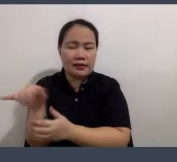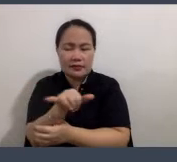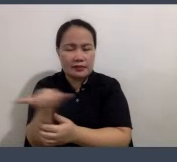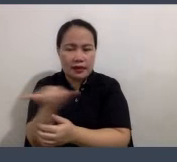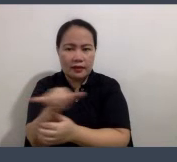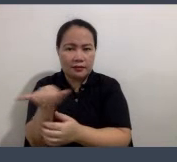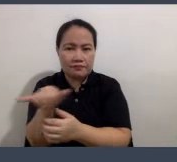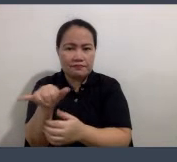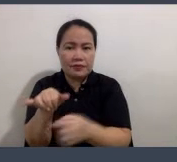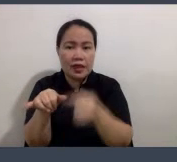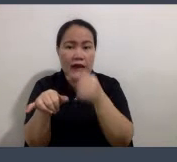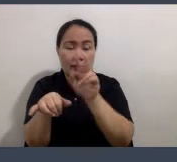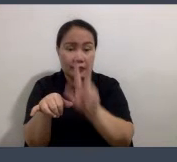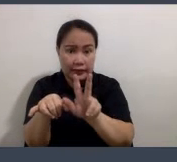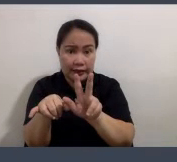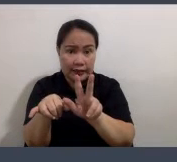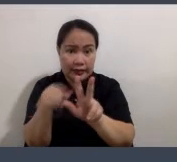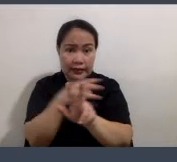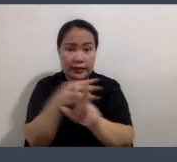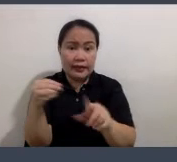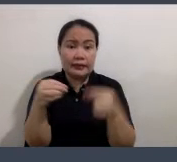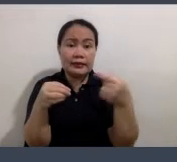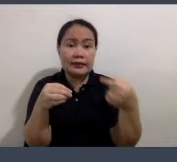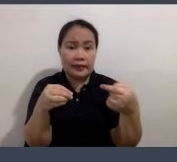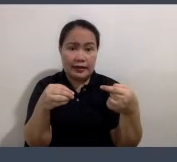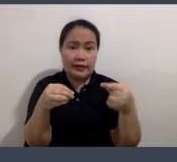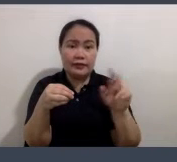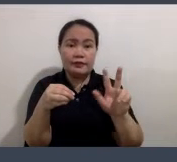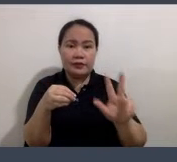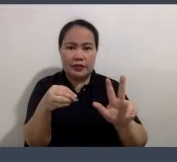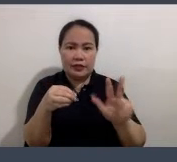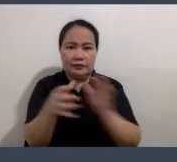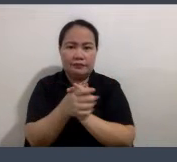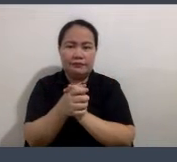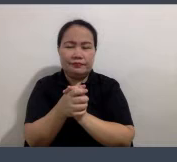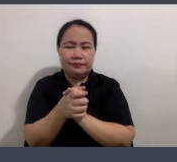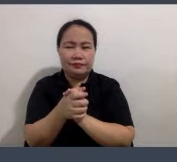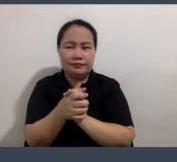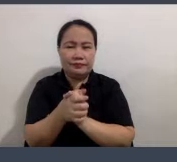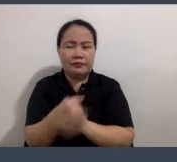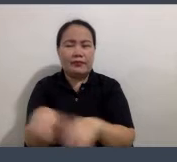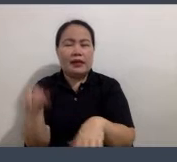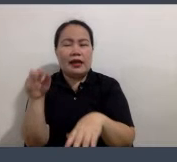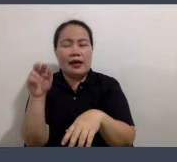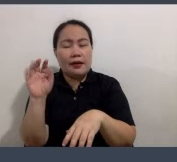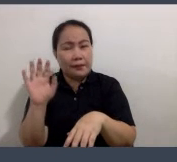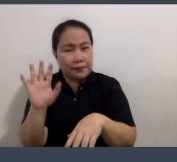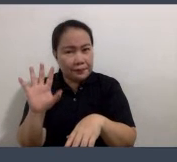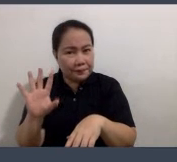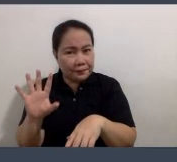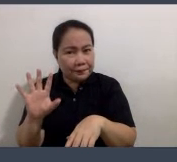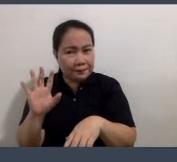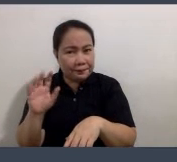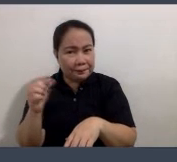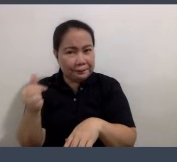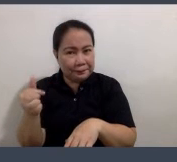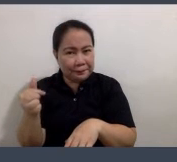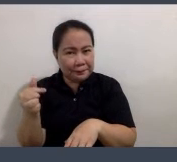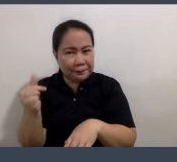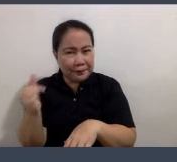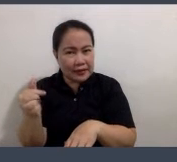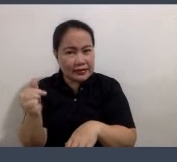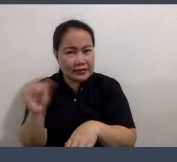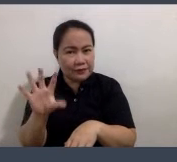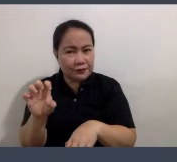ganun din. Pwede siyang positive 3 and negative 3. This is positive 15 or